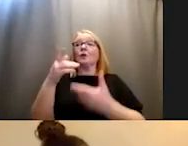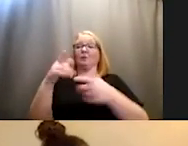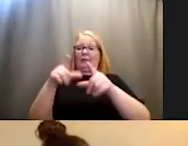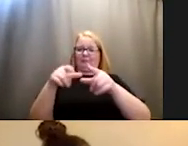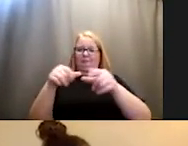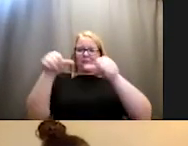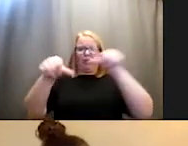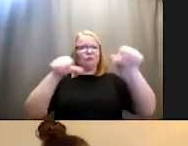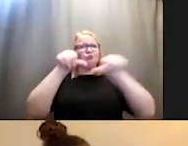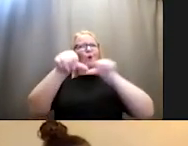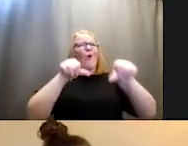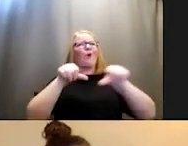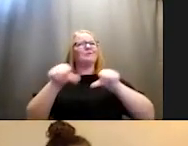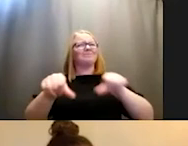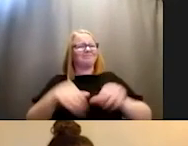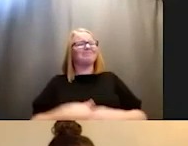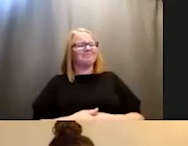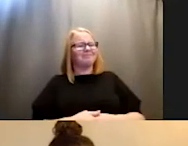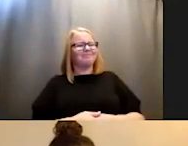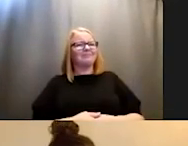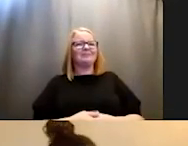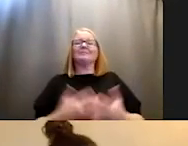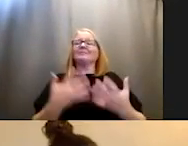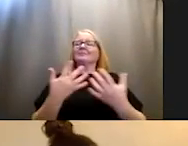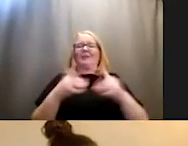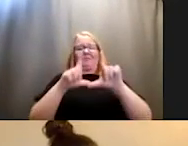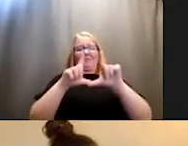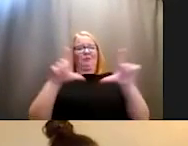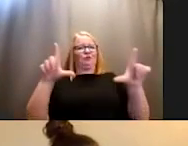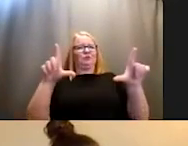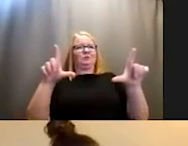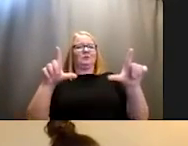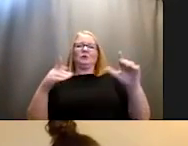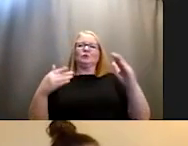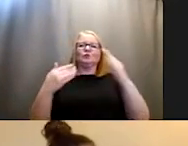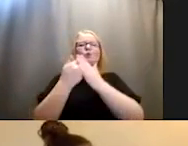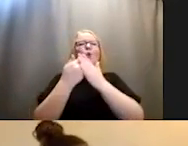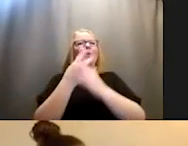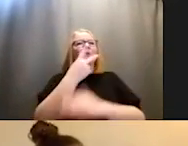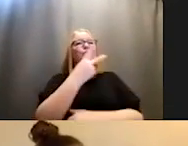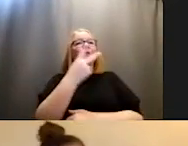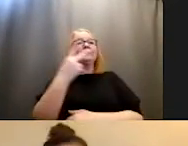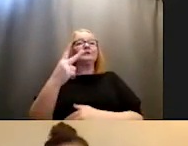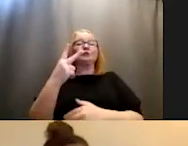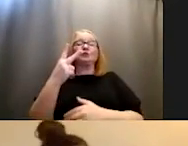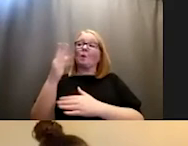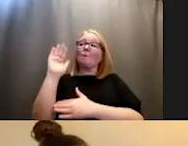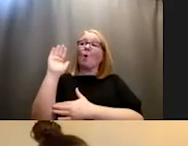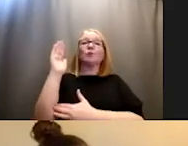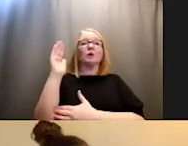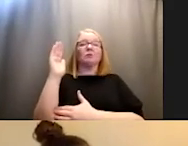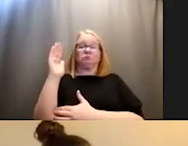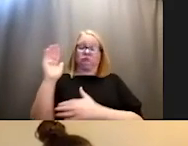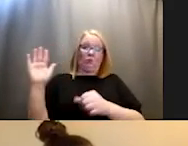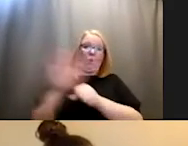pieces. And it features on it an image of the top 22 models from 1966, all wearing Mary